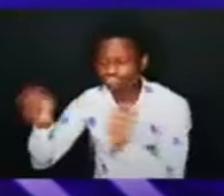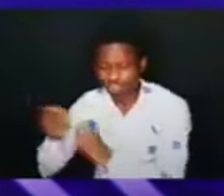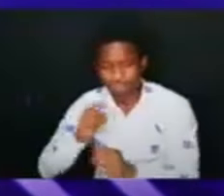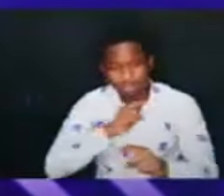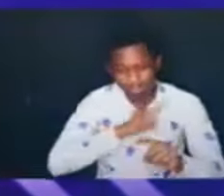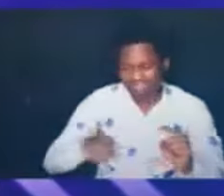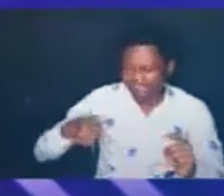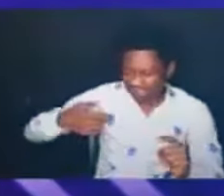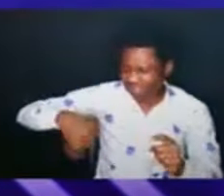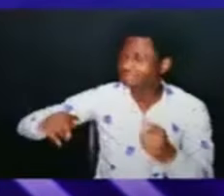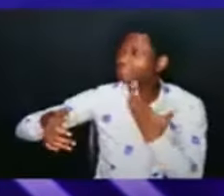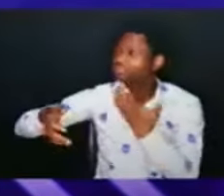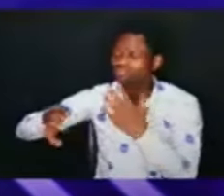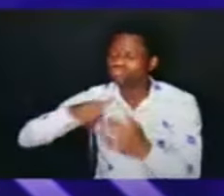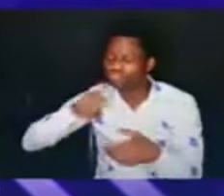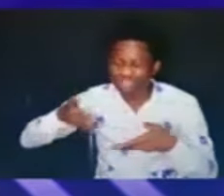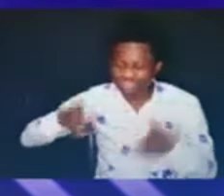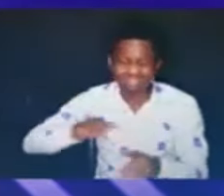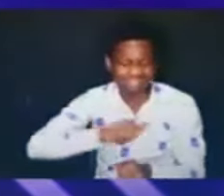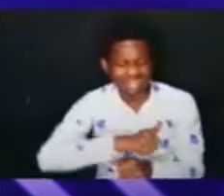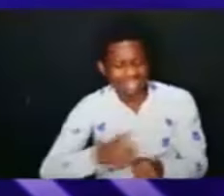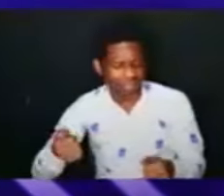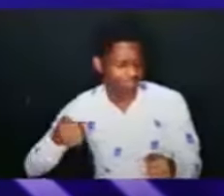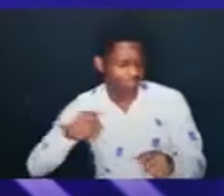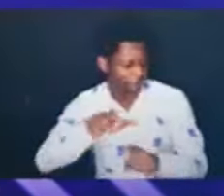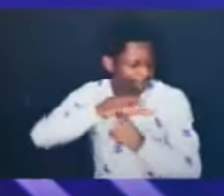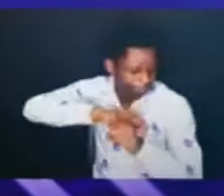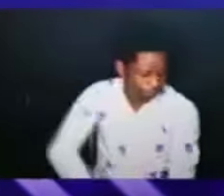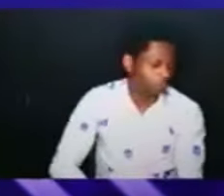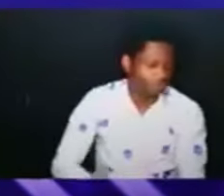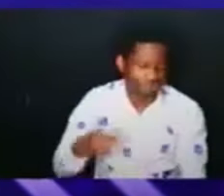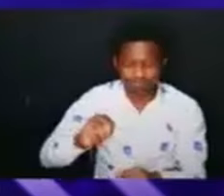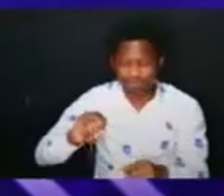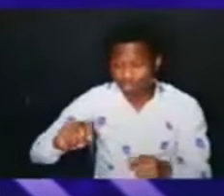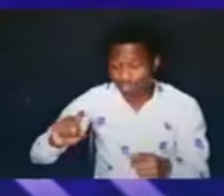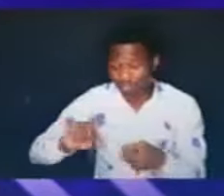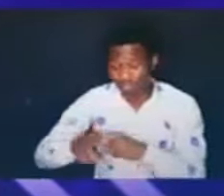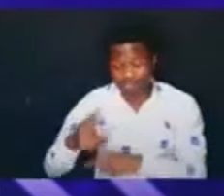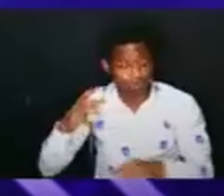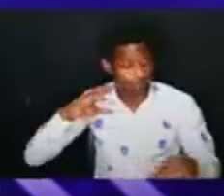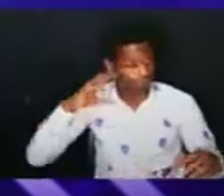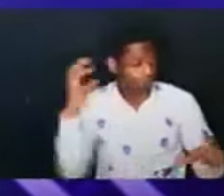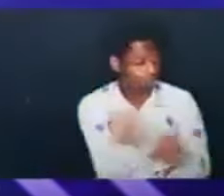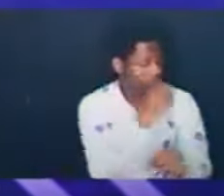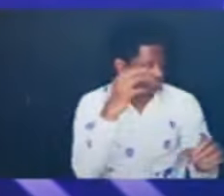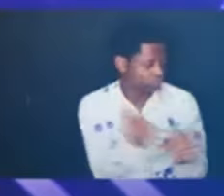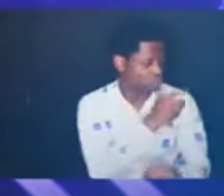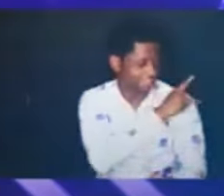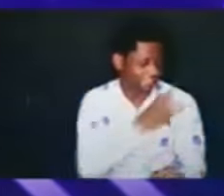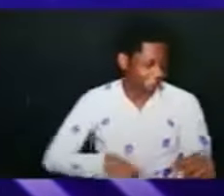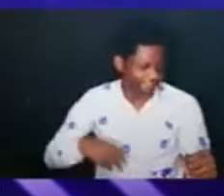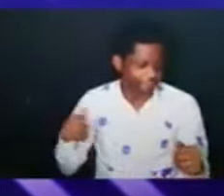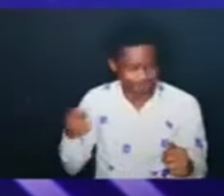Yet he did not let anyone oppress them. He warned kings on their behalf. Now listen, God warned